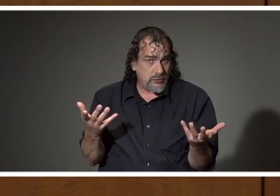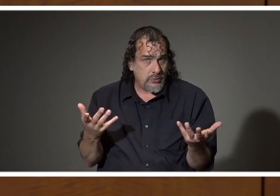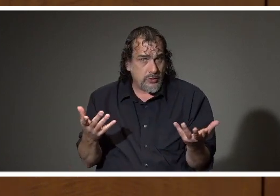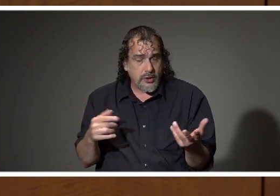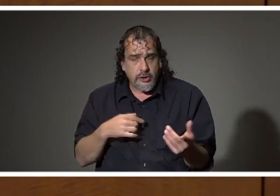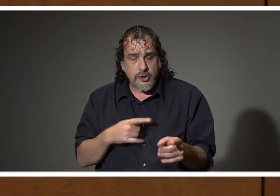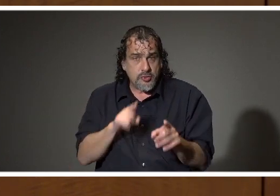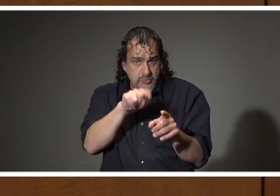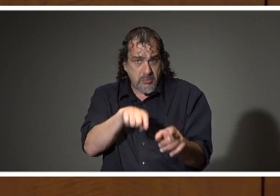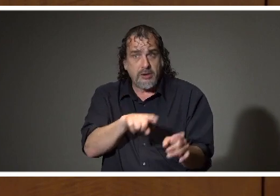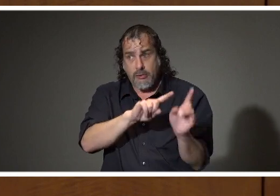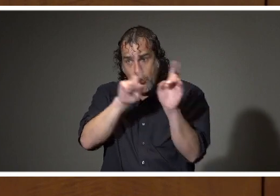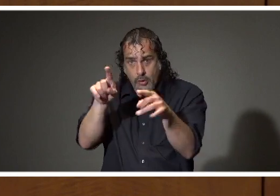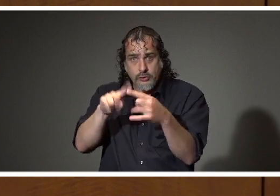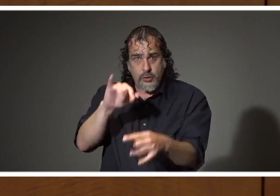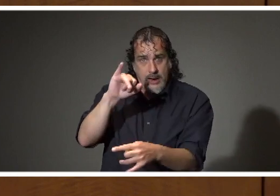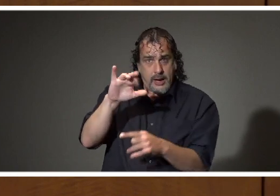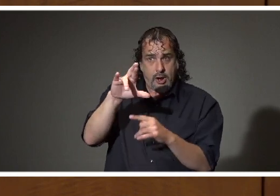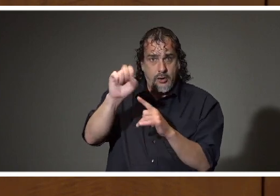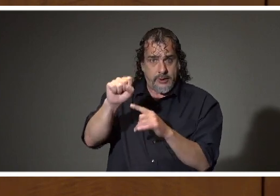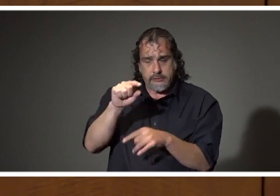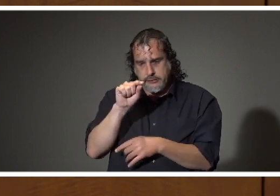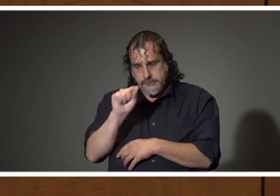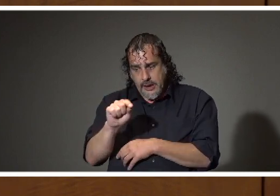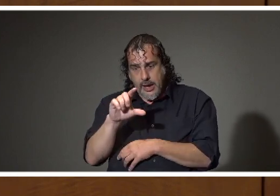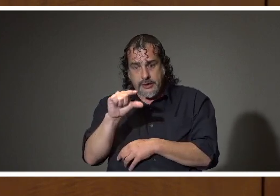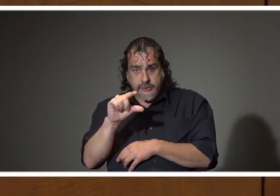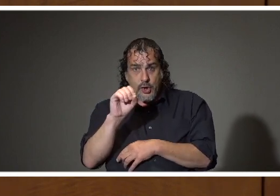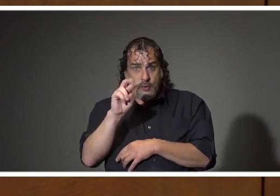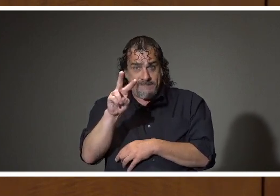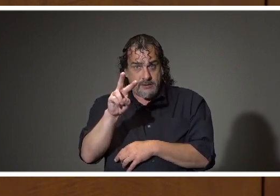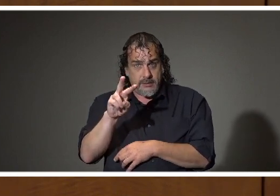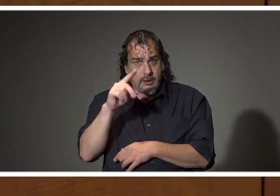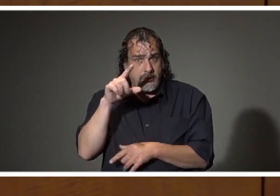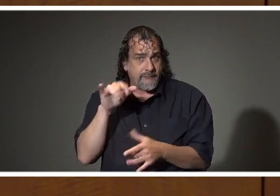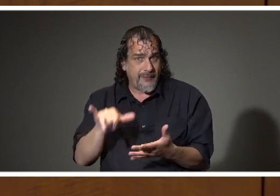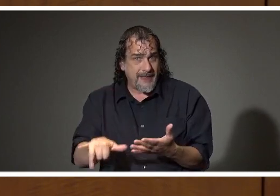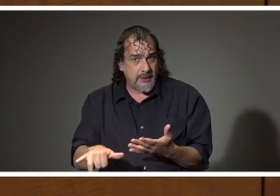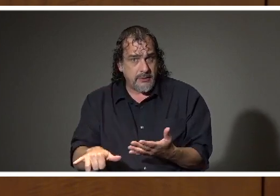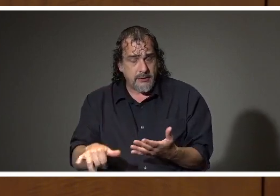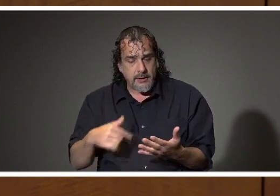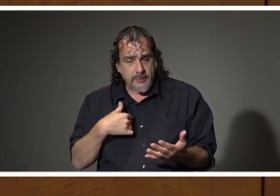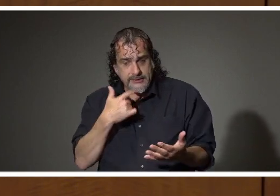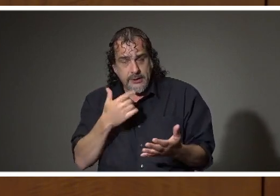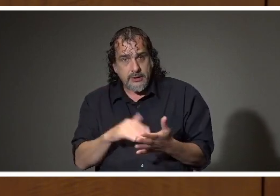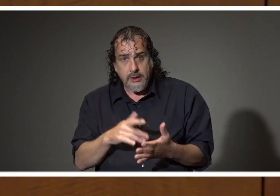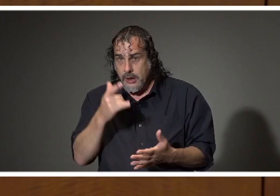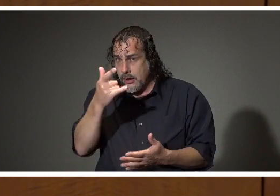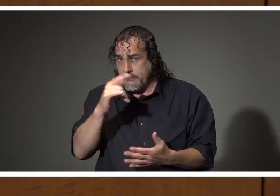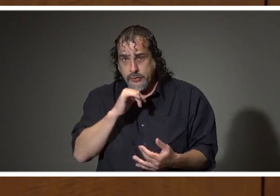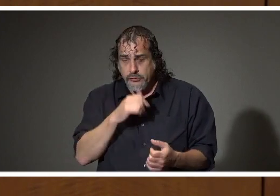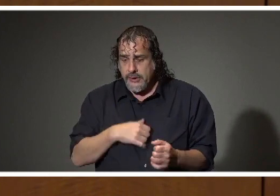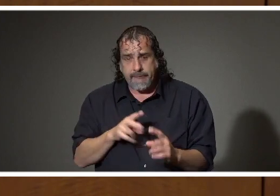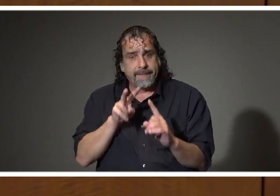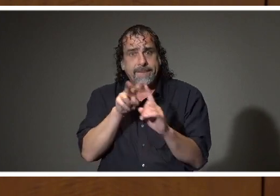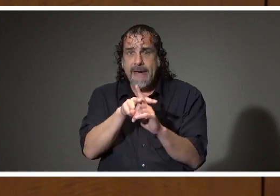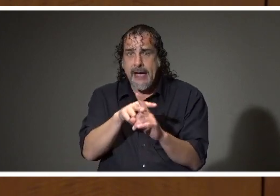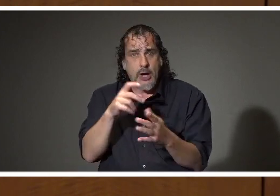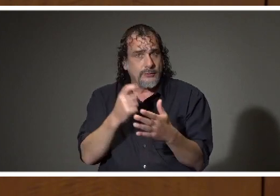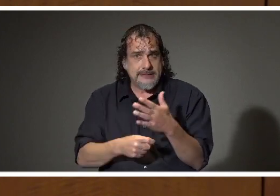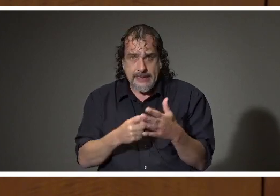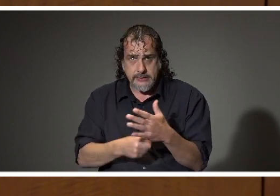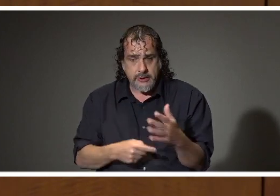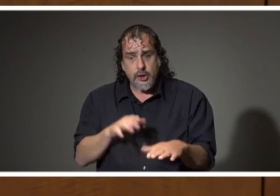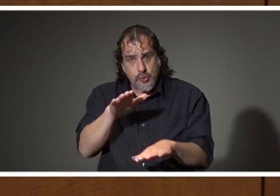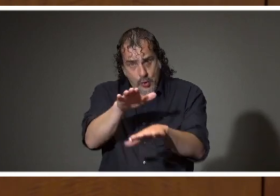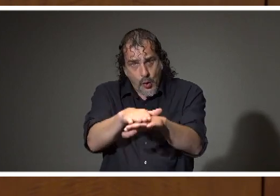to irs.gov to do that. Let me say that again. If you did not file taxes, if you are on